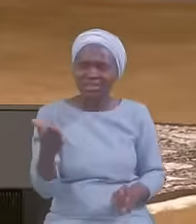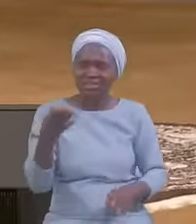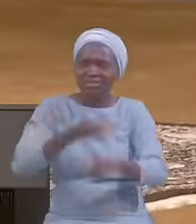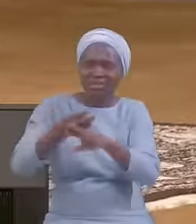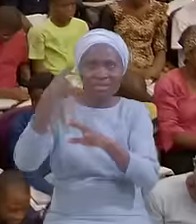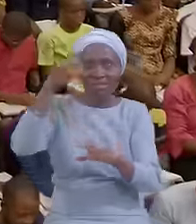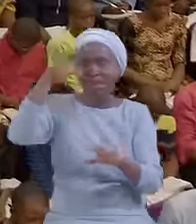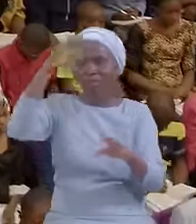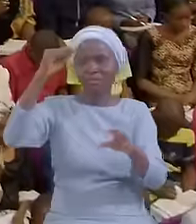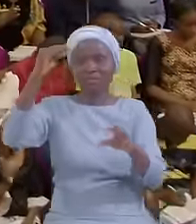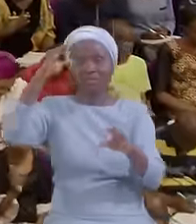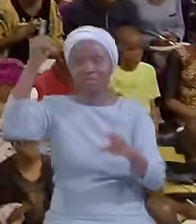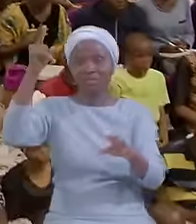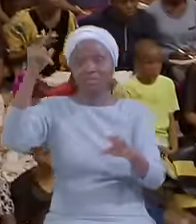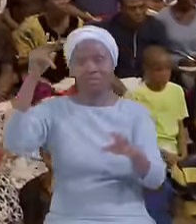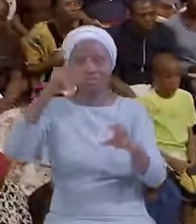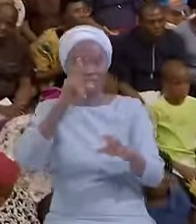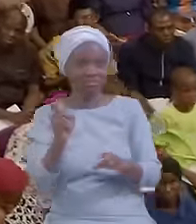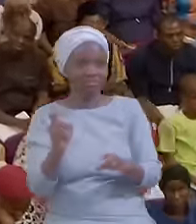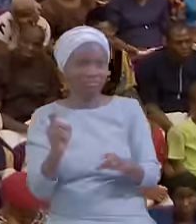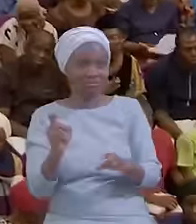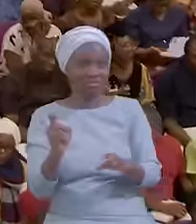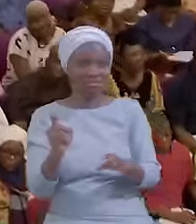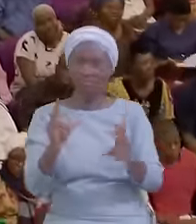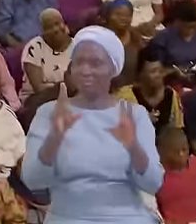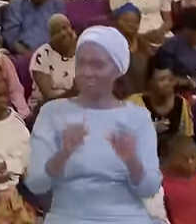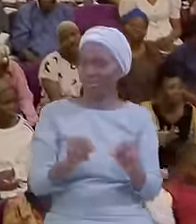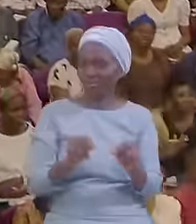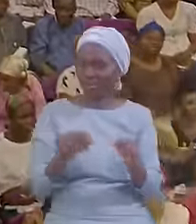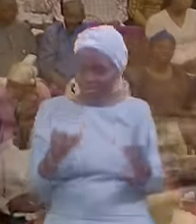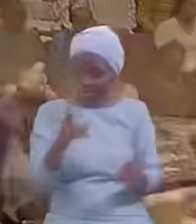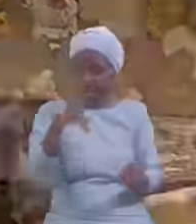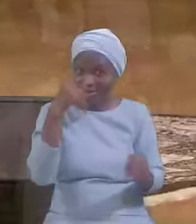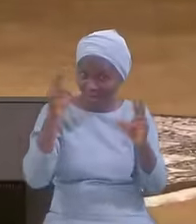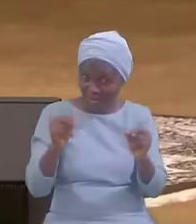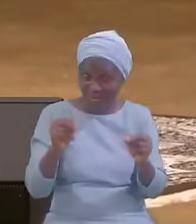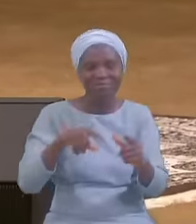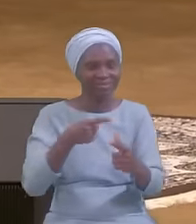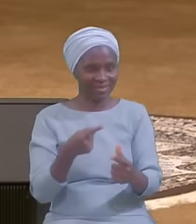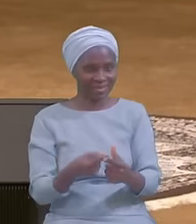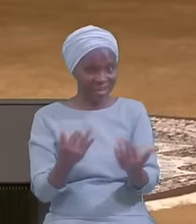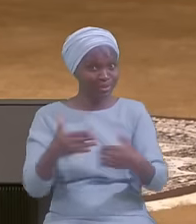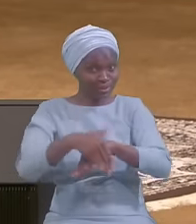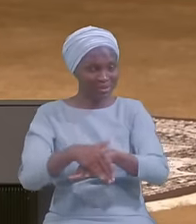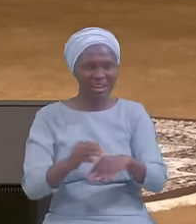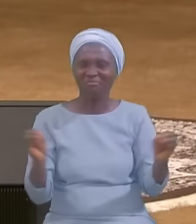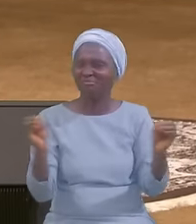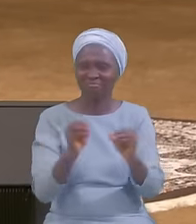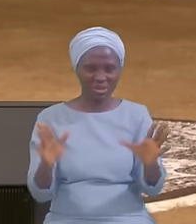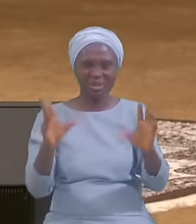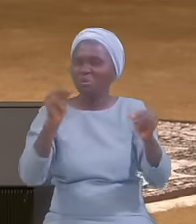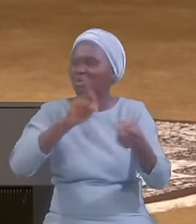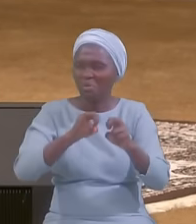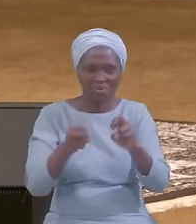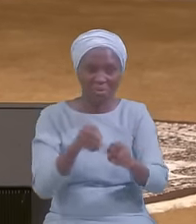for me? And since you have said no, you'll find tonight nothing, no problem that